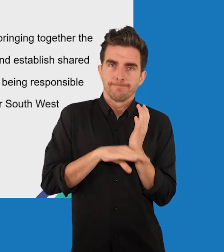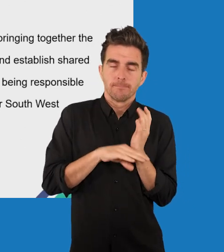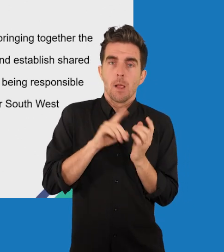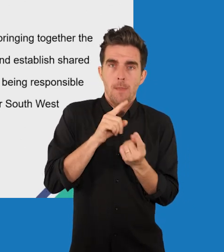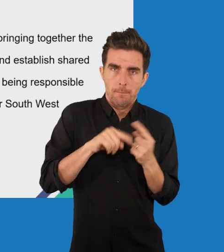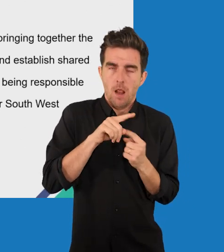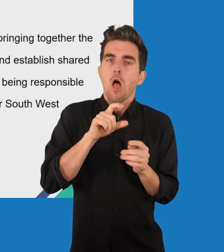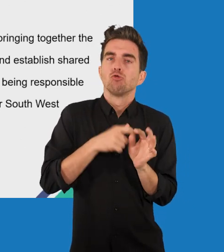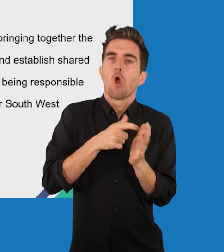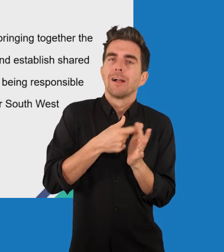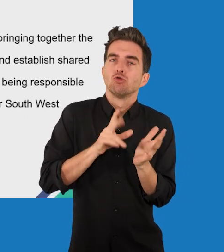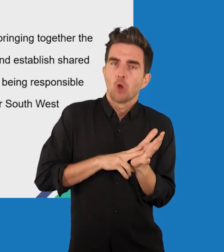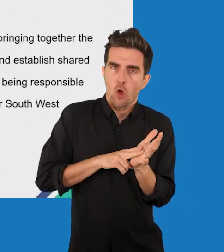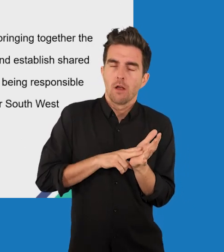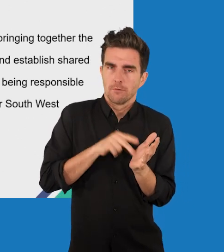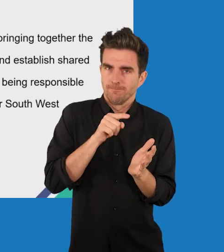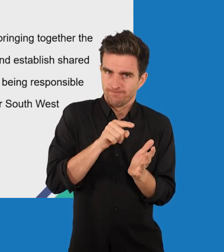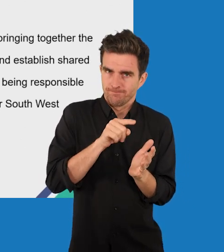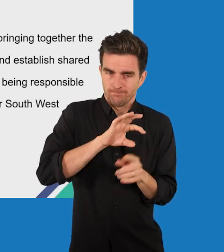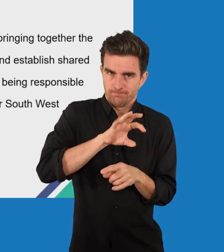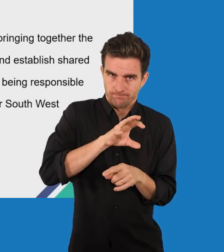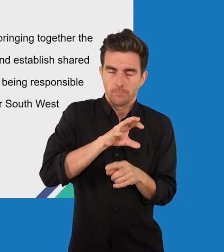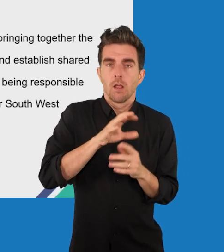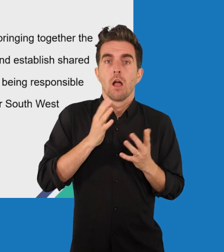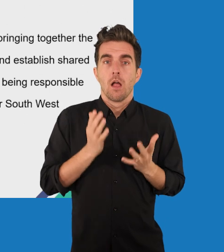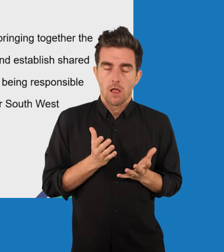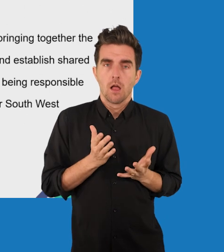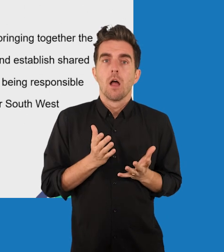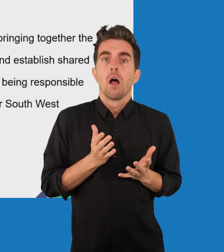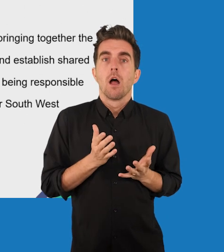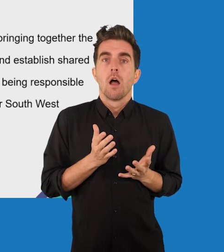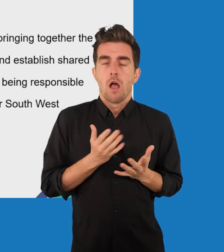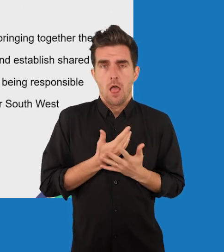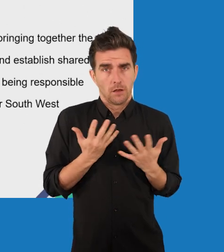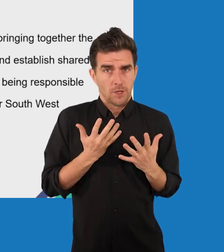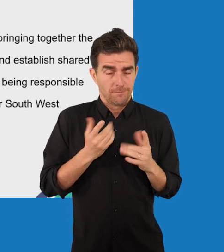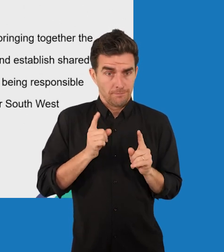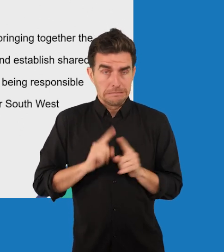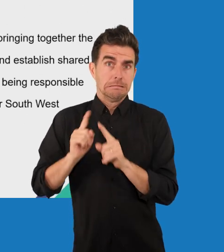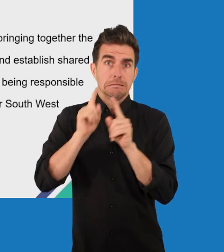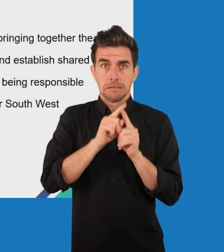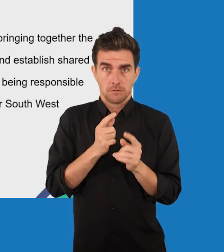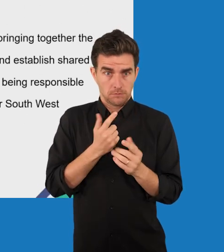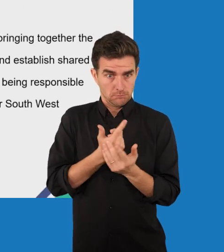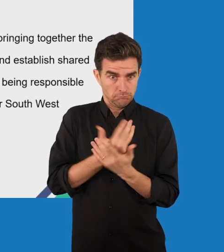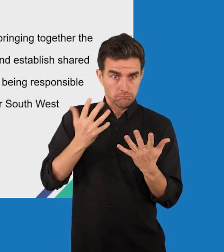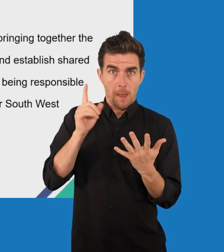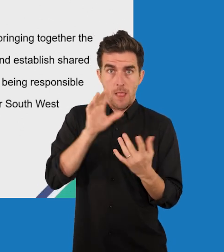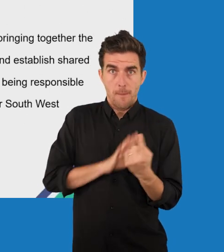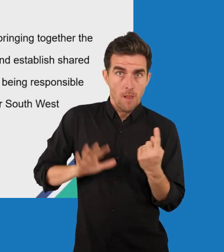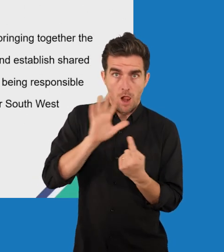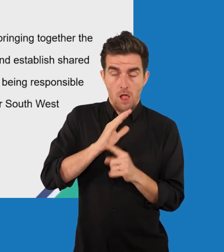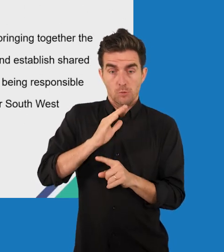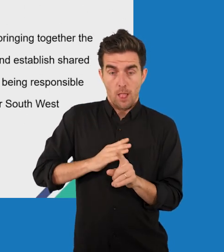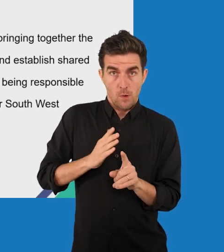that 40% of our most deprived population is in Croydon. We have a lot of variability